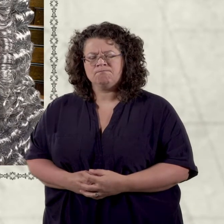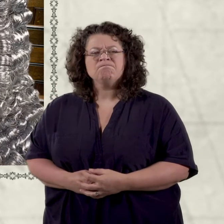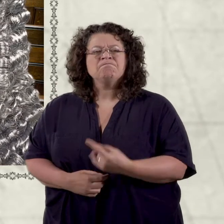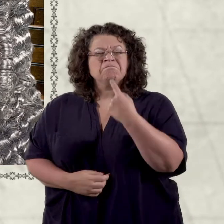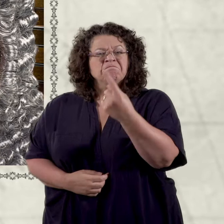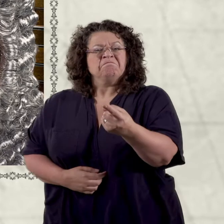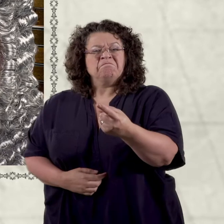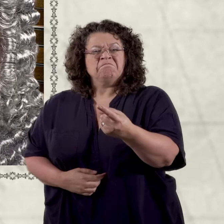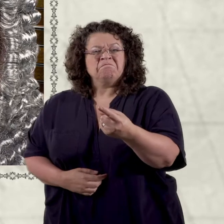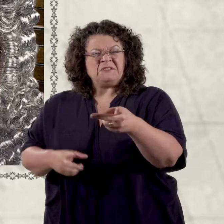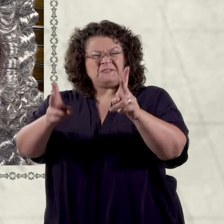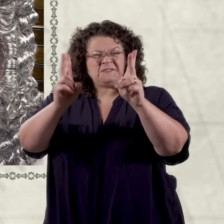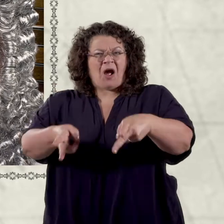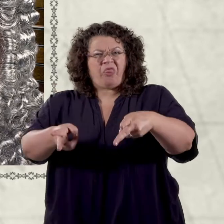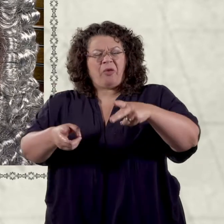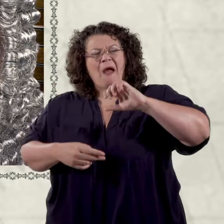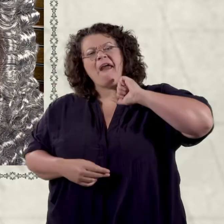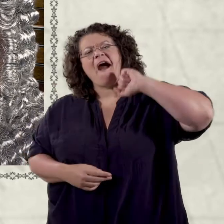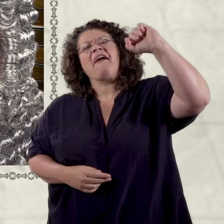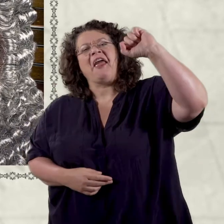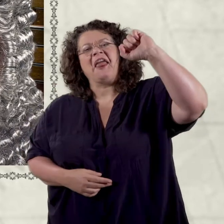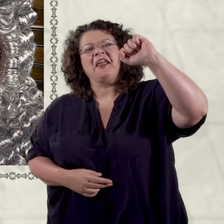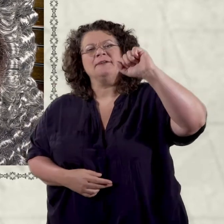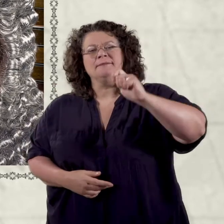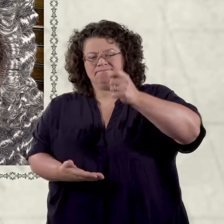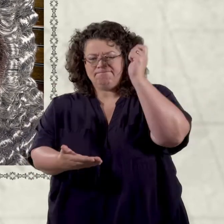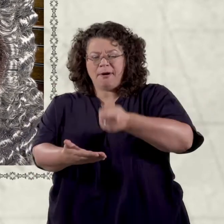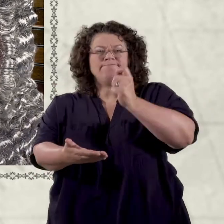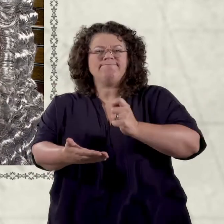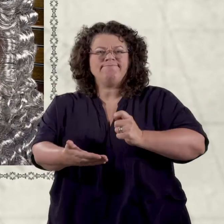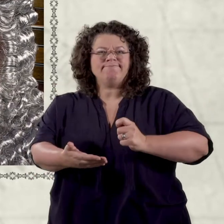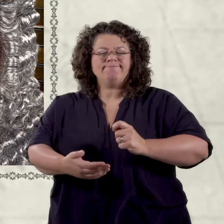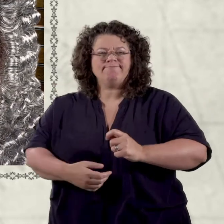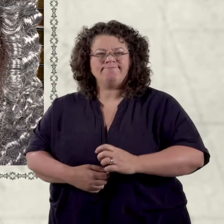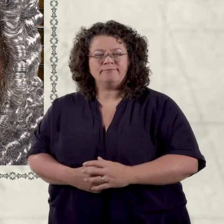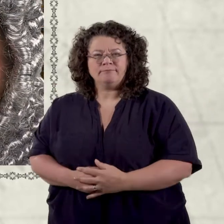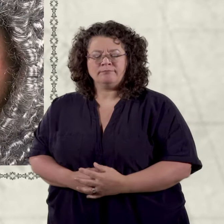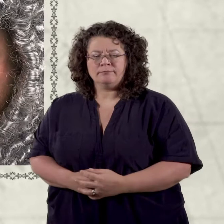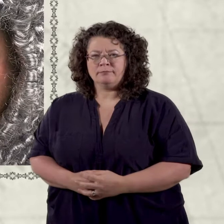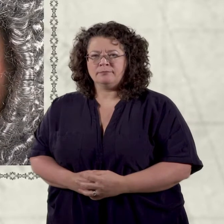I sentence you to death by hanging. Court dismissed.